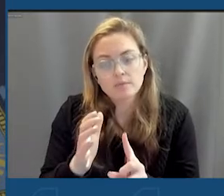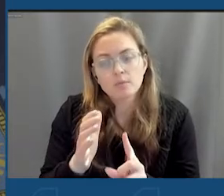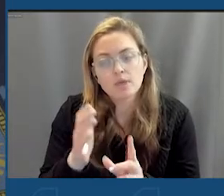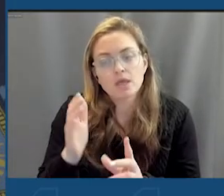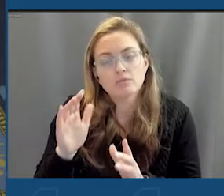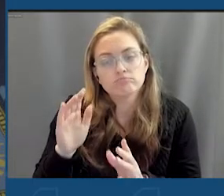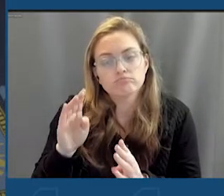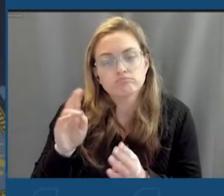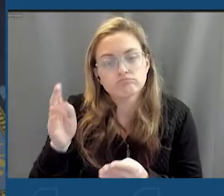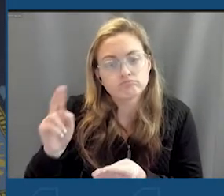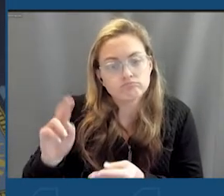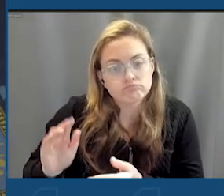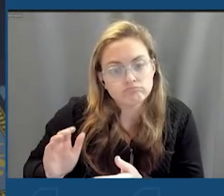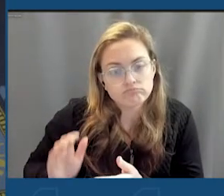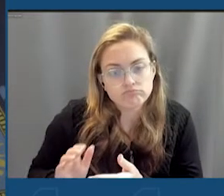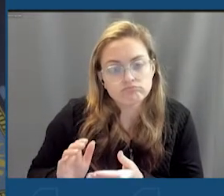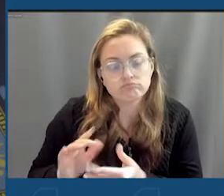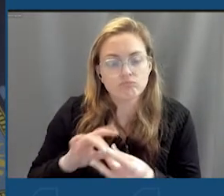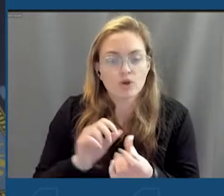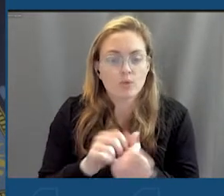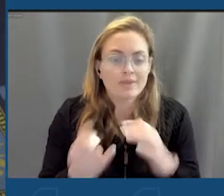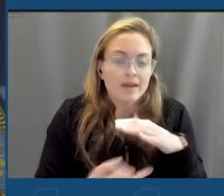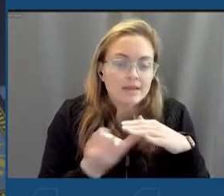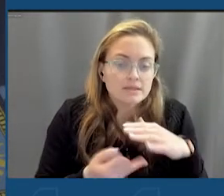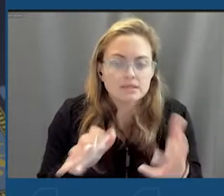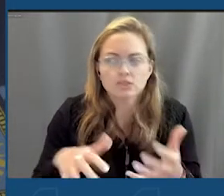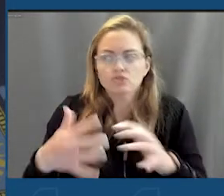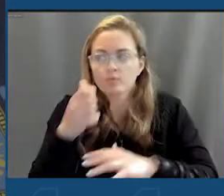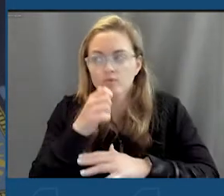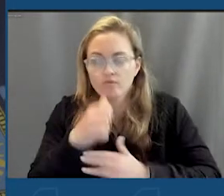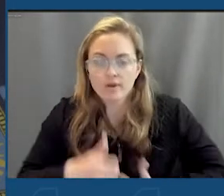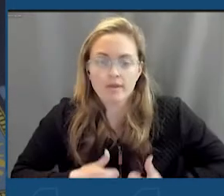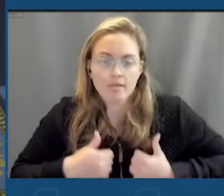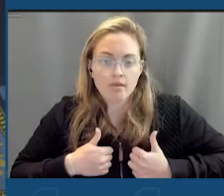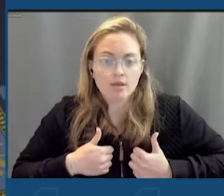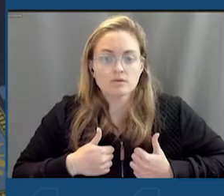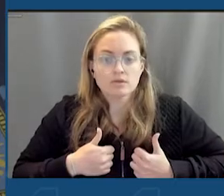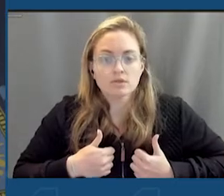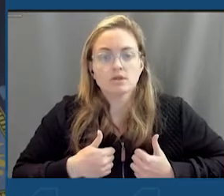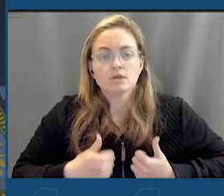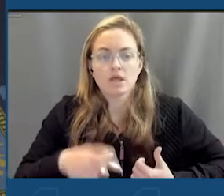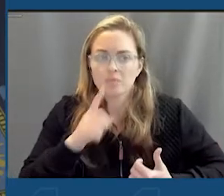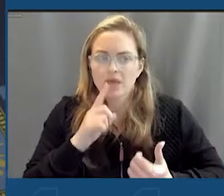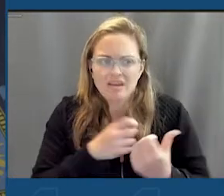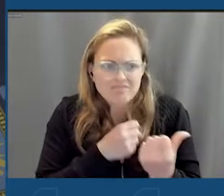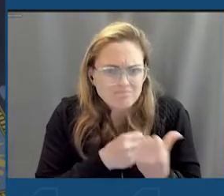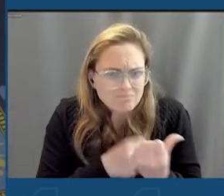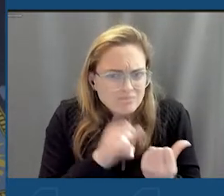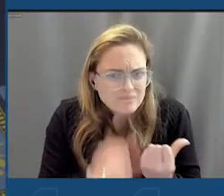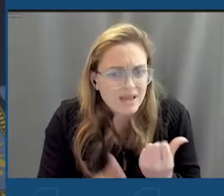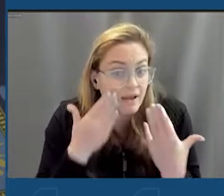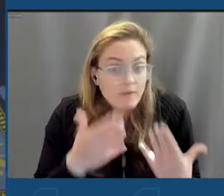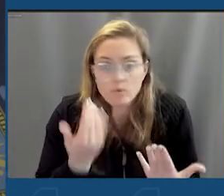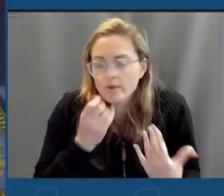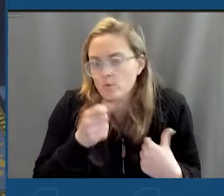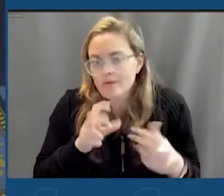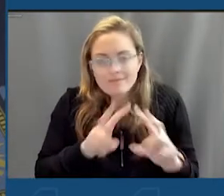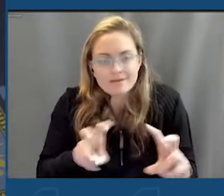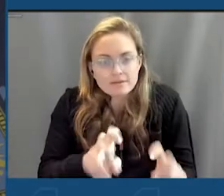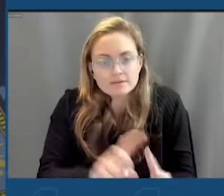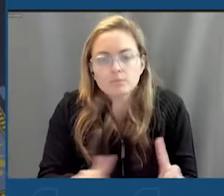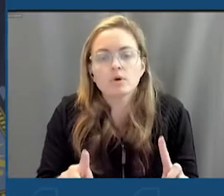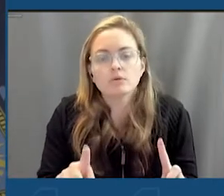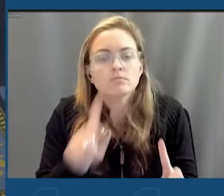the isolation and the disruption of everyday lives that may have fed some of this. I don't know. I don't have the analysis. But we have been